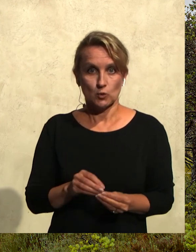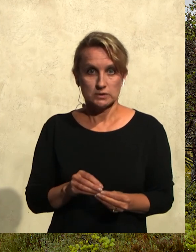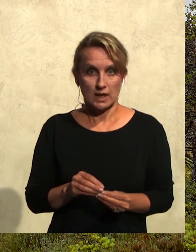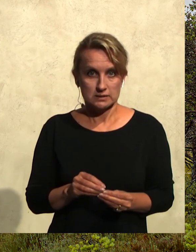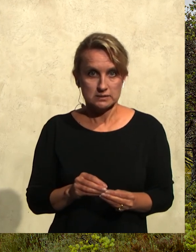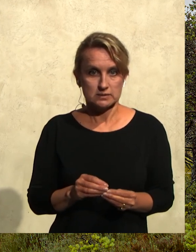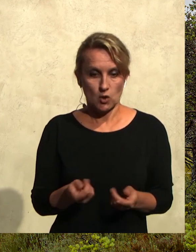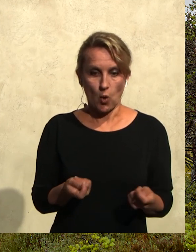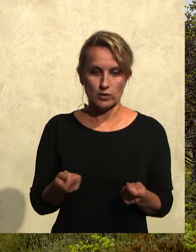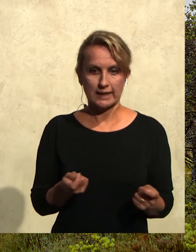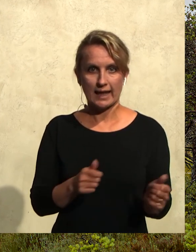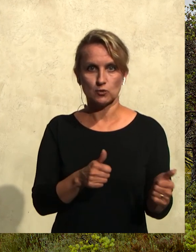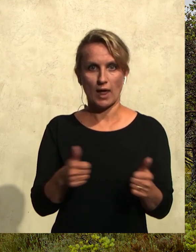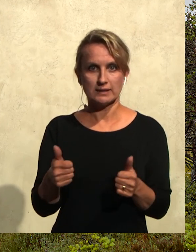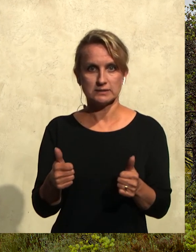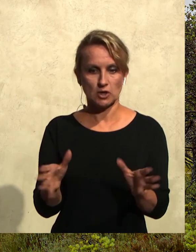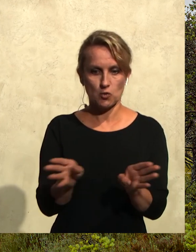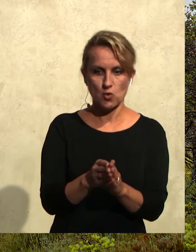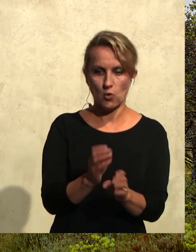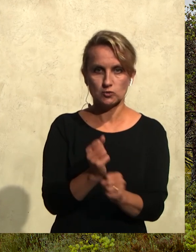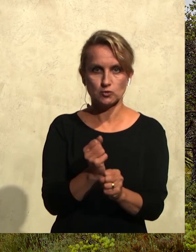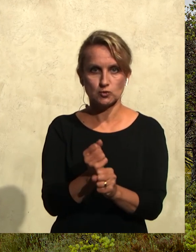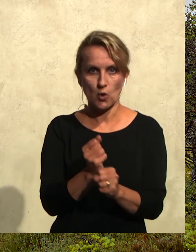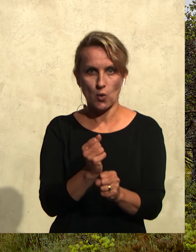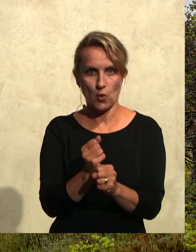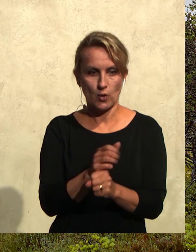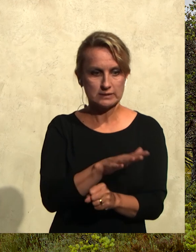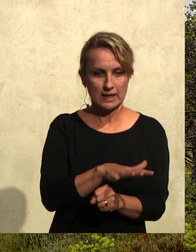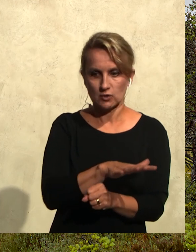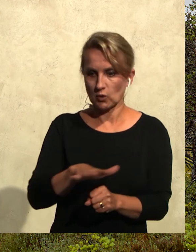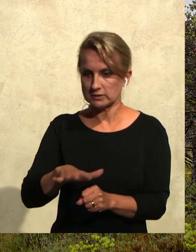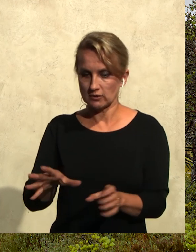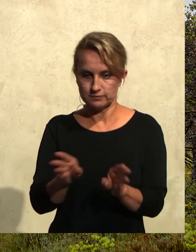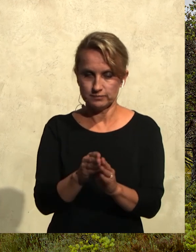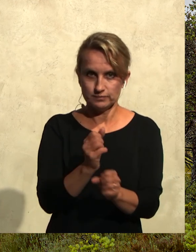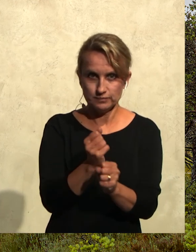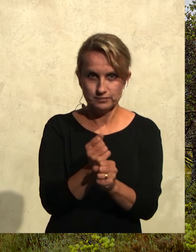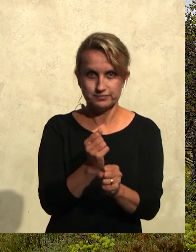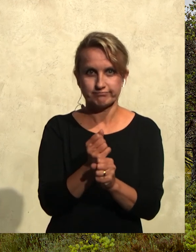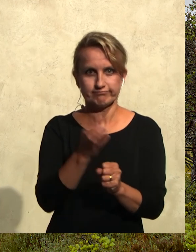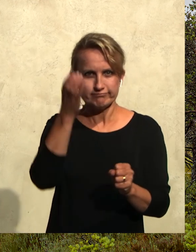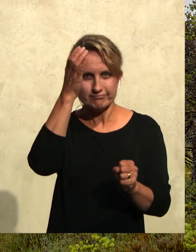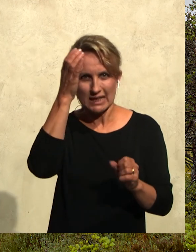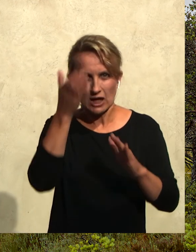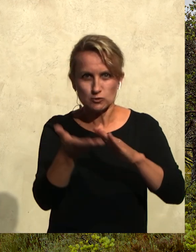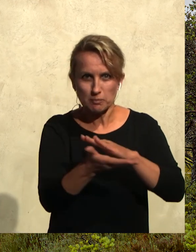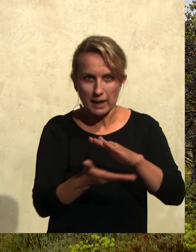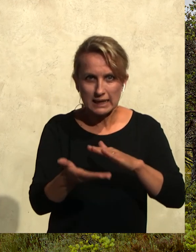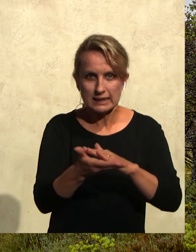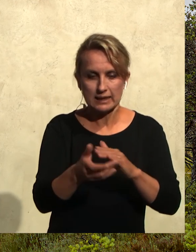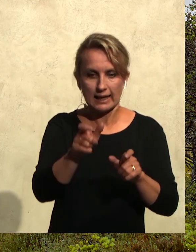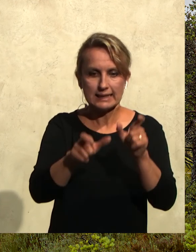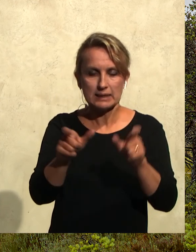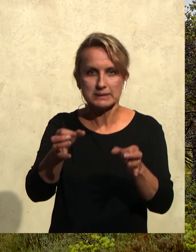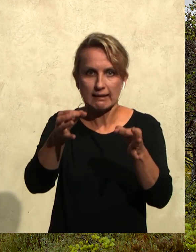rights, integrated with other priority programs, provides a strong foundation for enhanced mental health promotion and protection. A couple